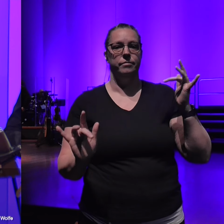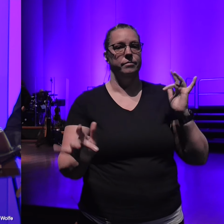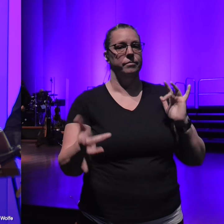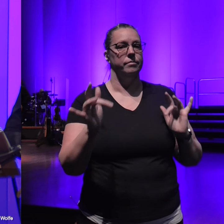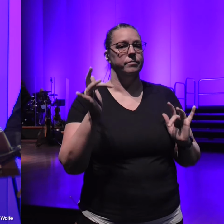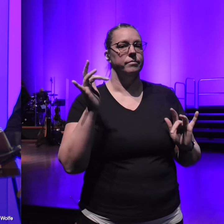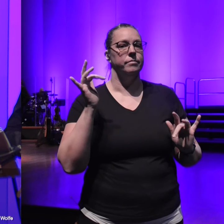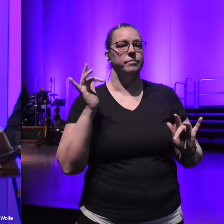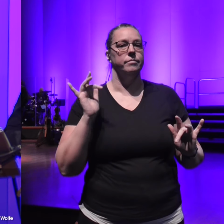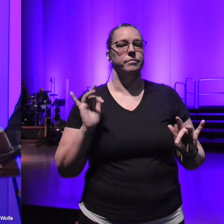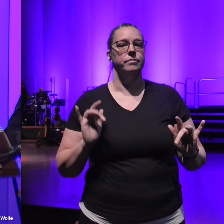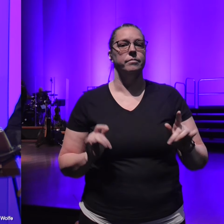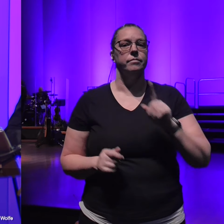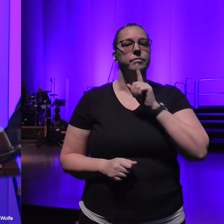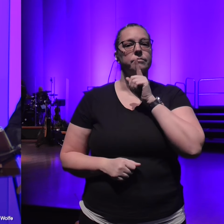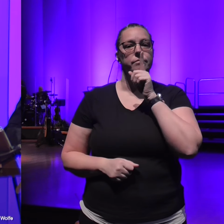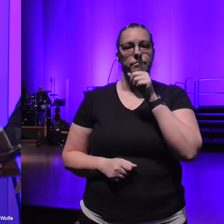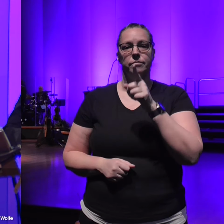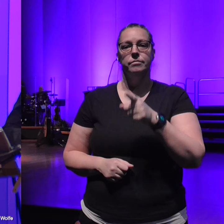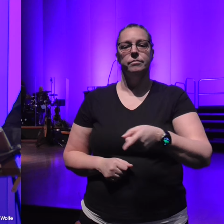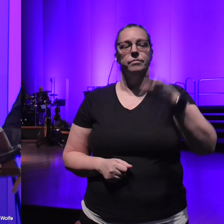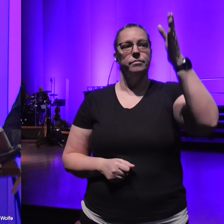each face.